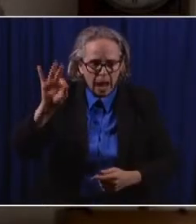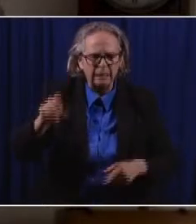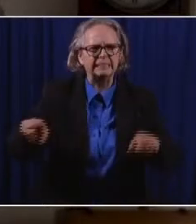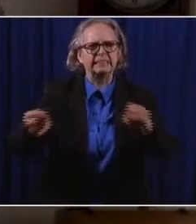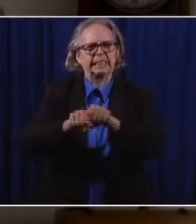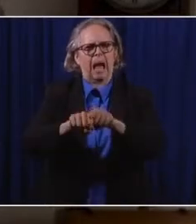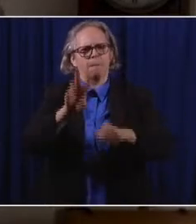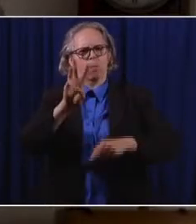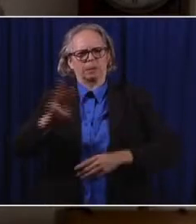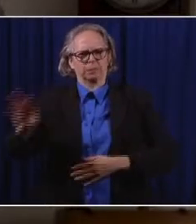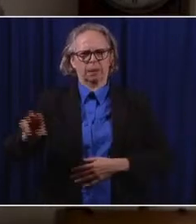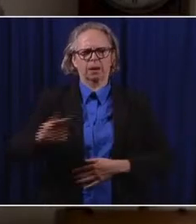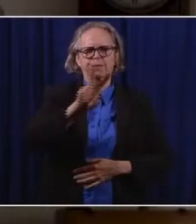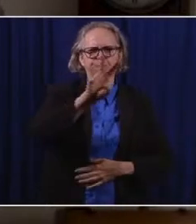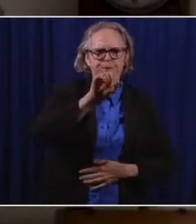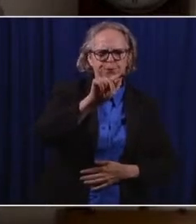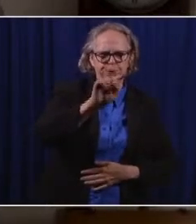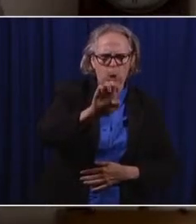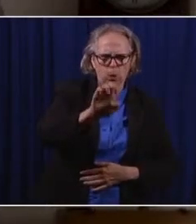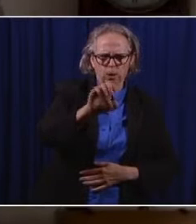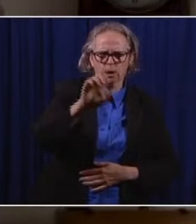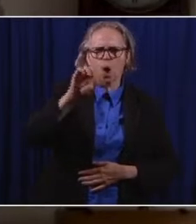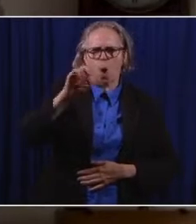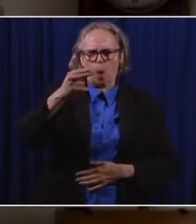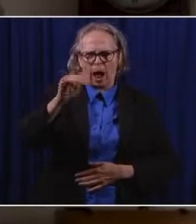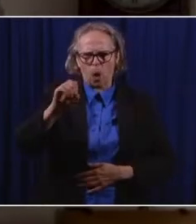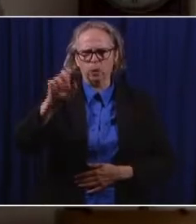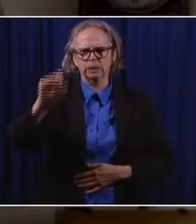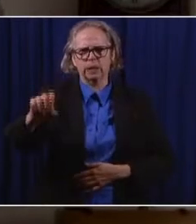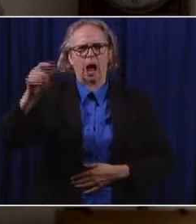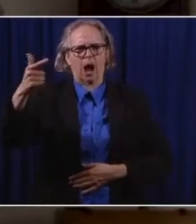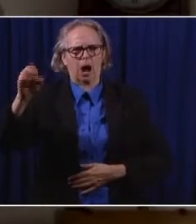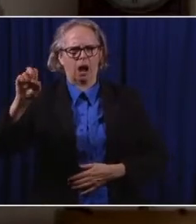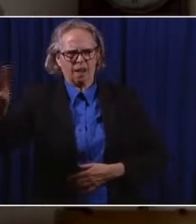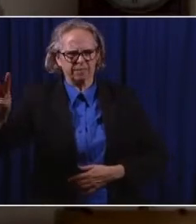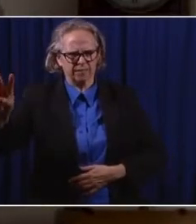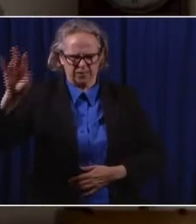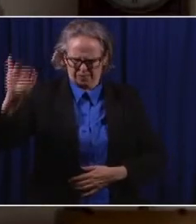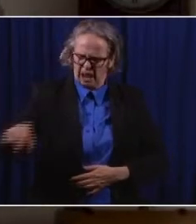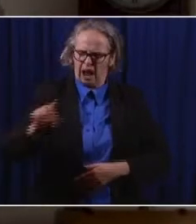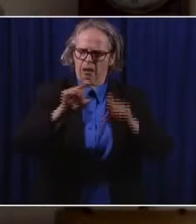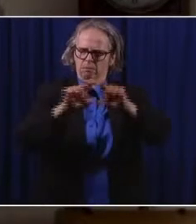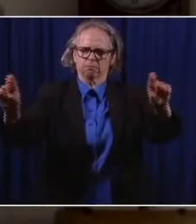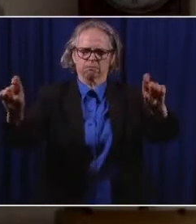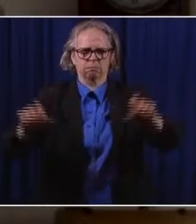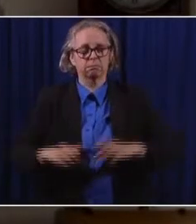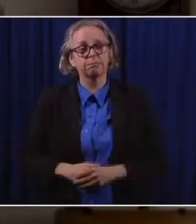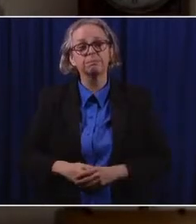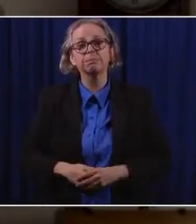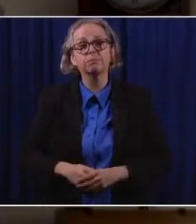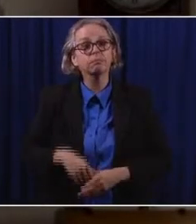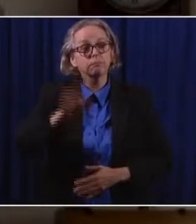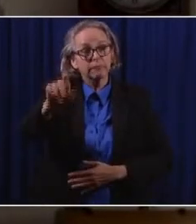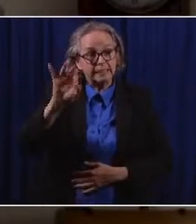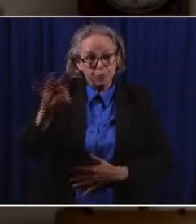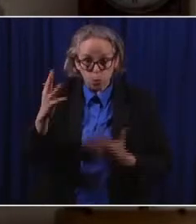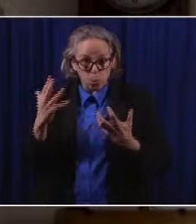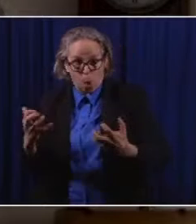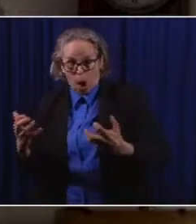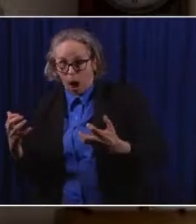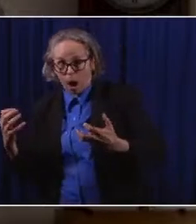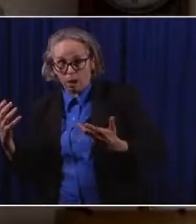If you want to vote in person, but worry you won't have time on Election Day, your County Board of Elections will begin opening their early Vote Center this